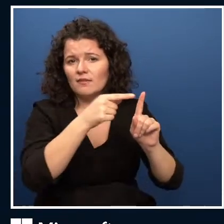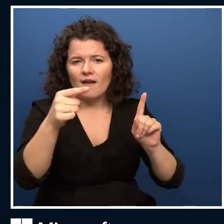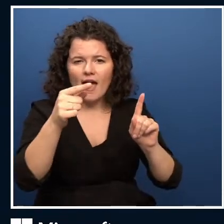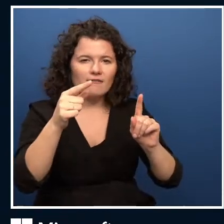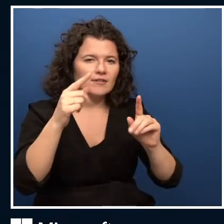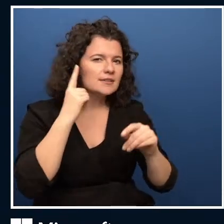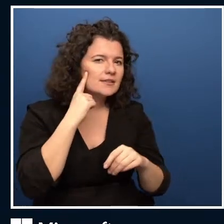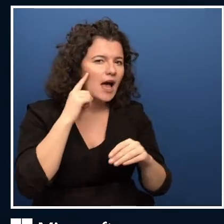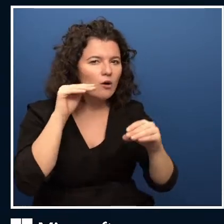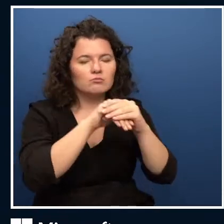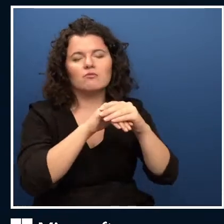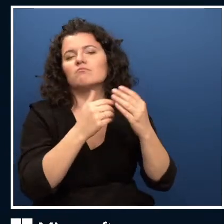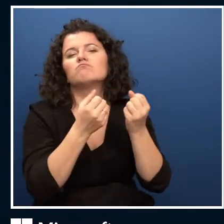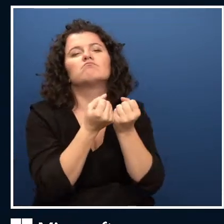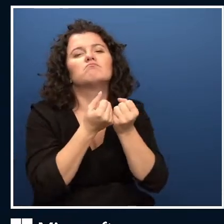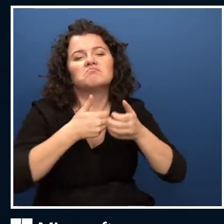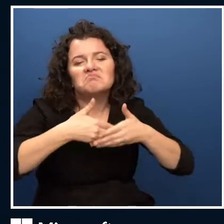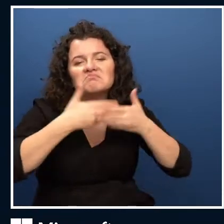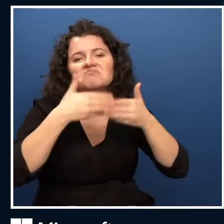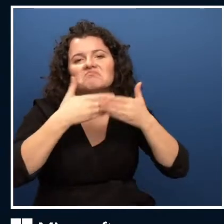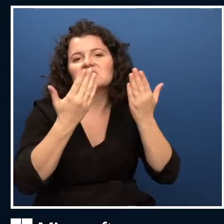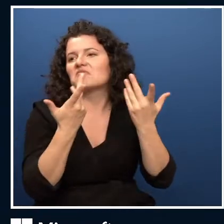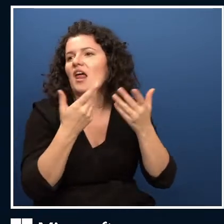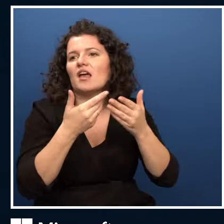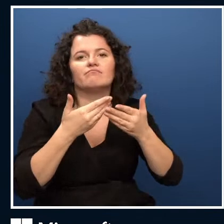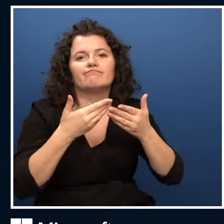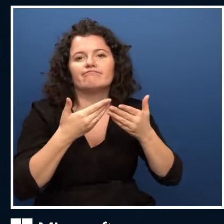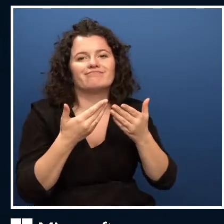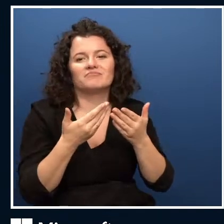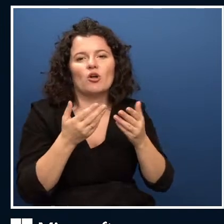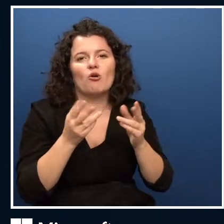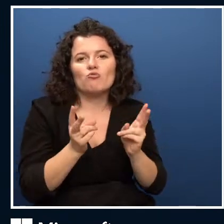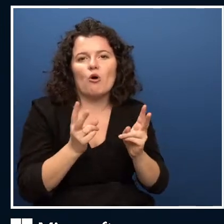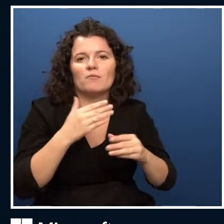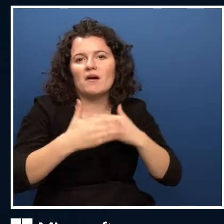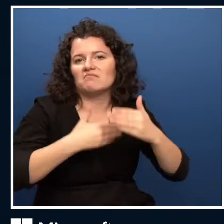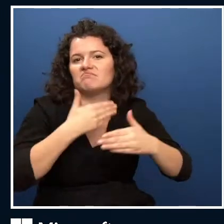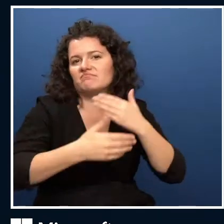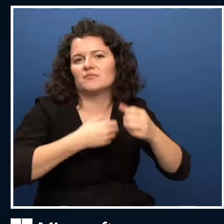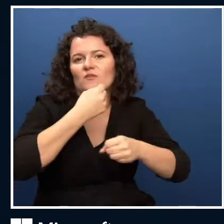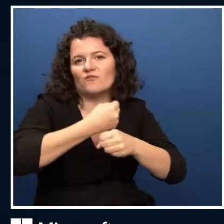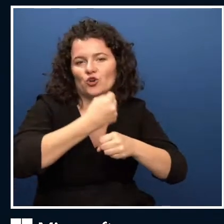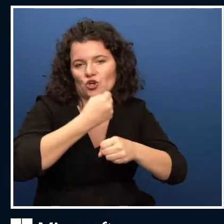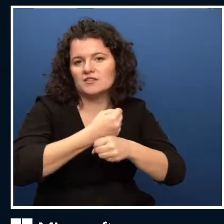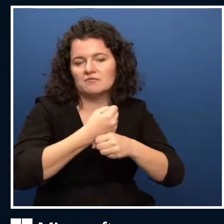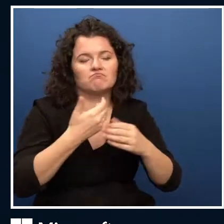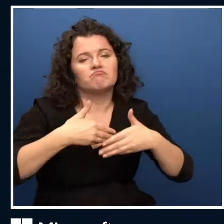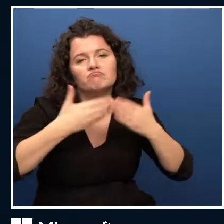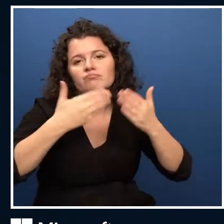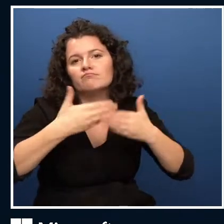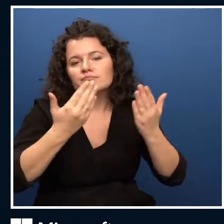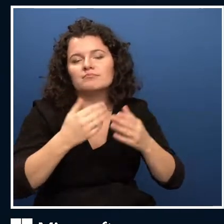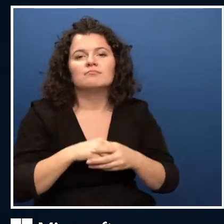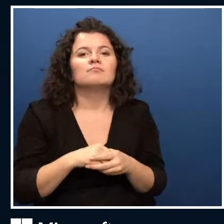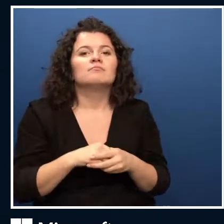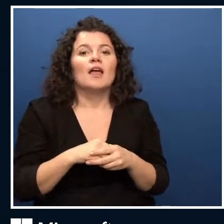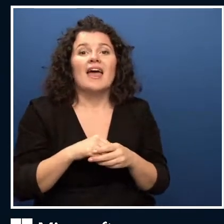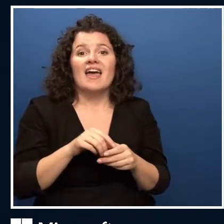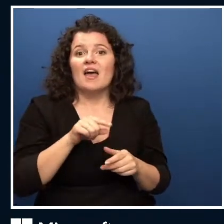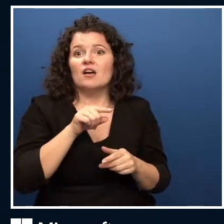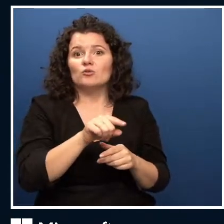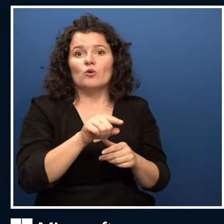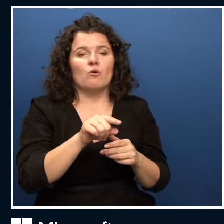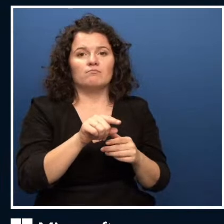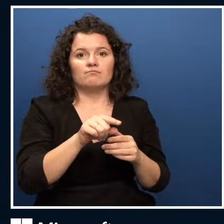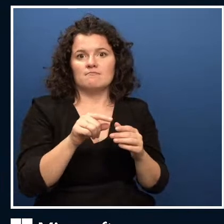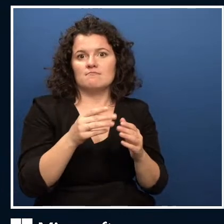services and day-to-day activities. It's been aiding day-to-day activities of the visually challenged people, and